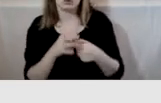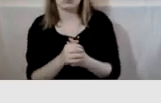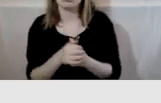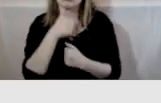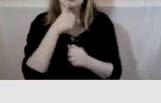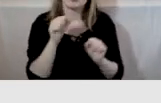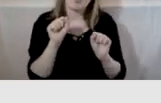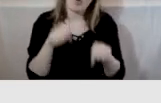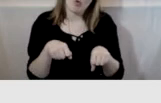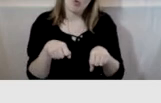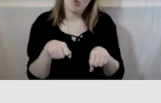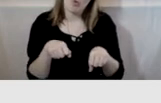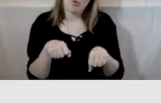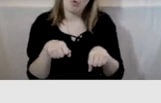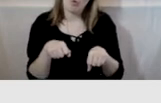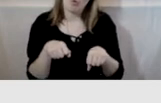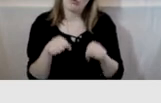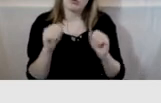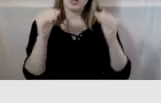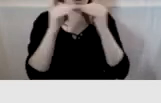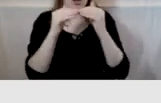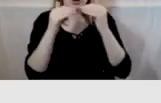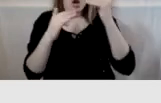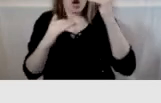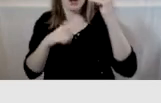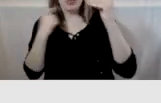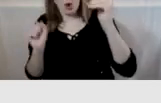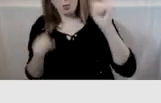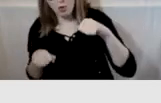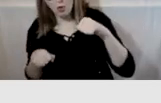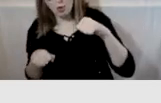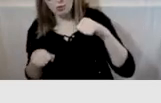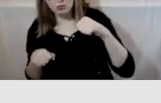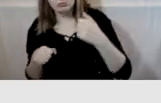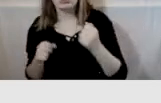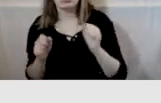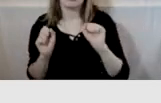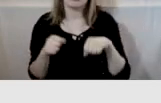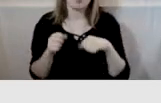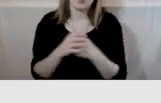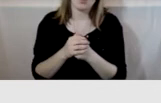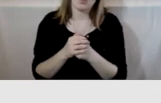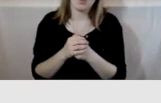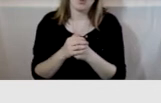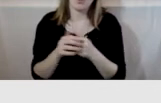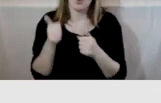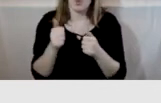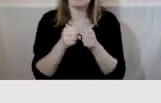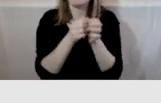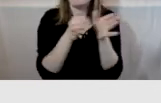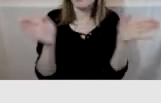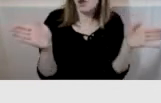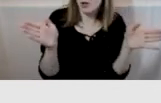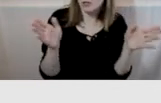Galėtų būti tų lygių daugiau, tiek į plotį, tiek į gylį, nes